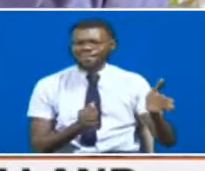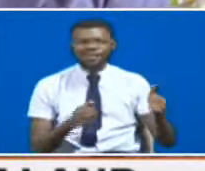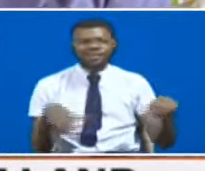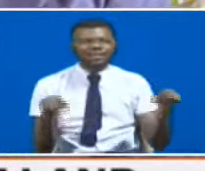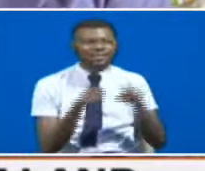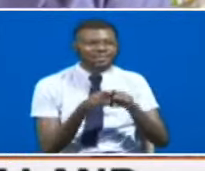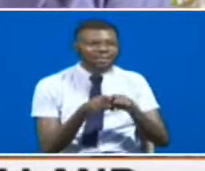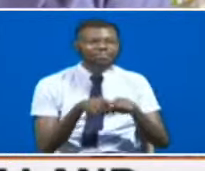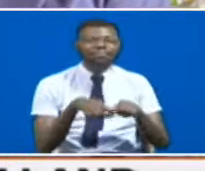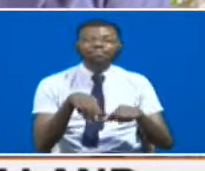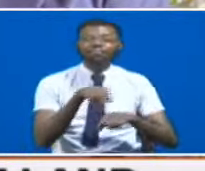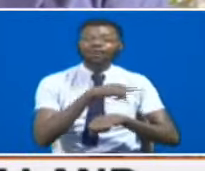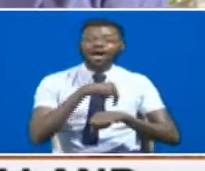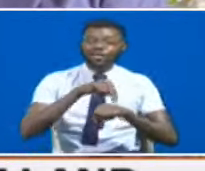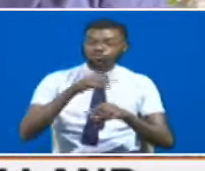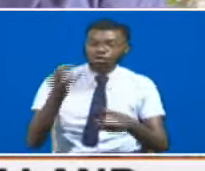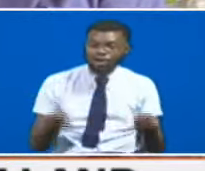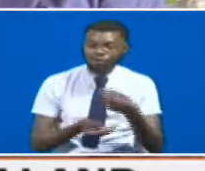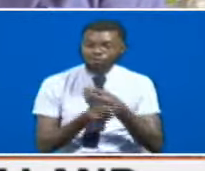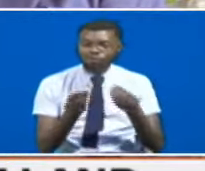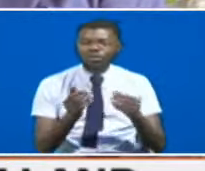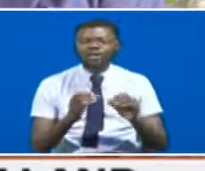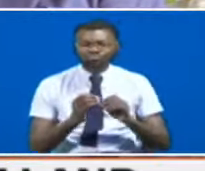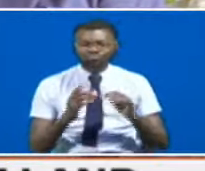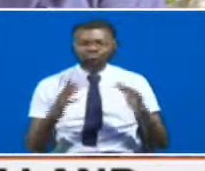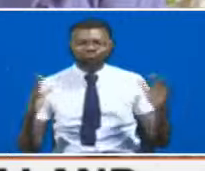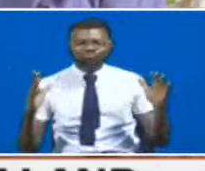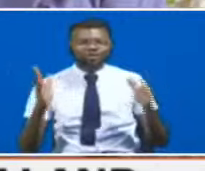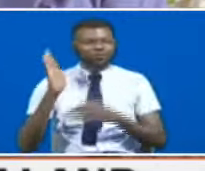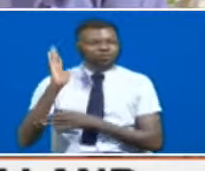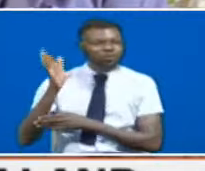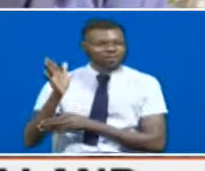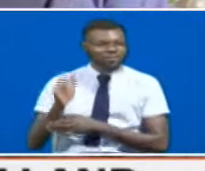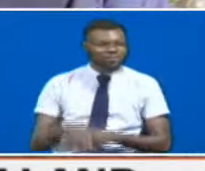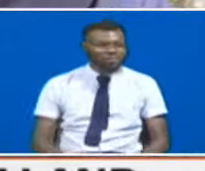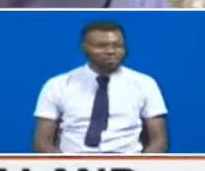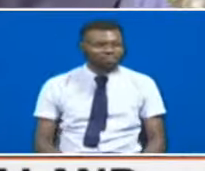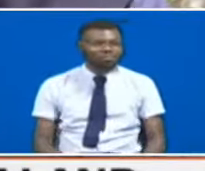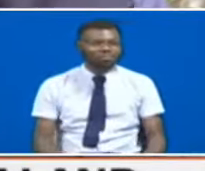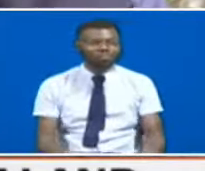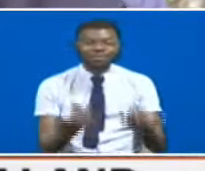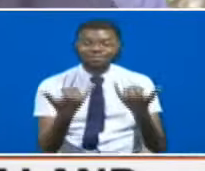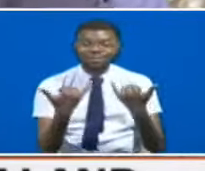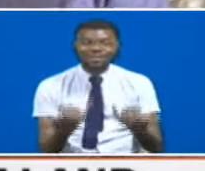bolster national economy. The other factory of this kind is being set up in